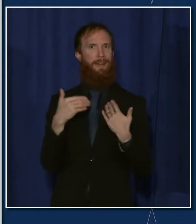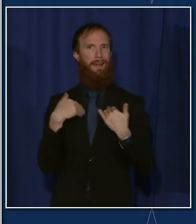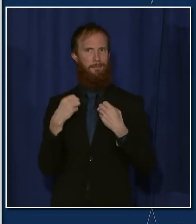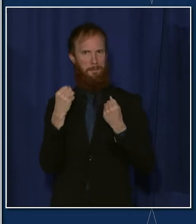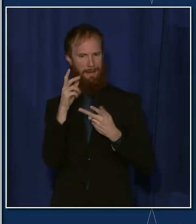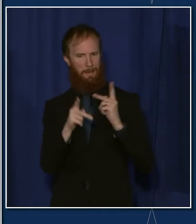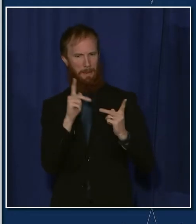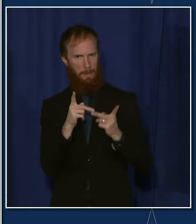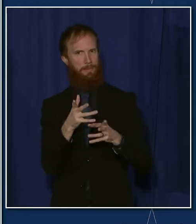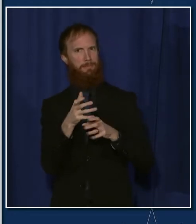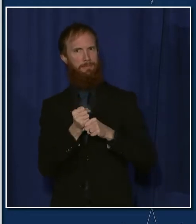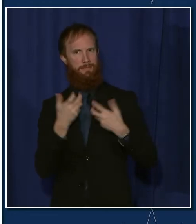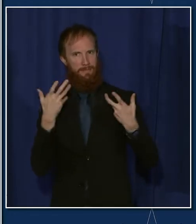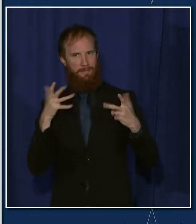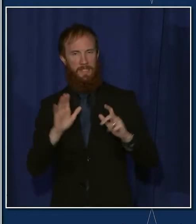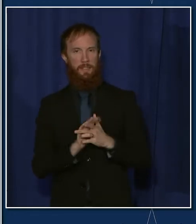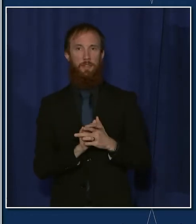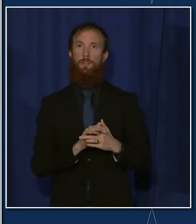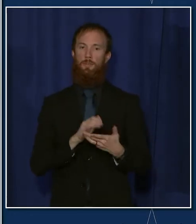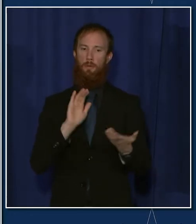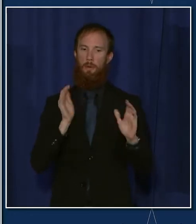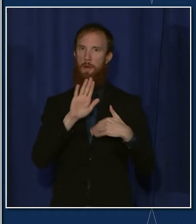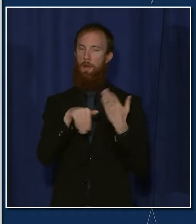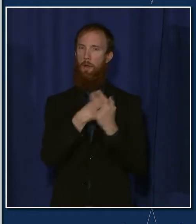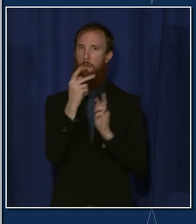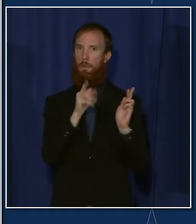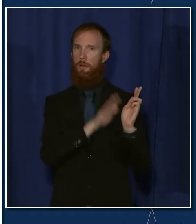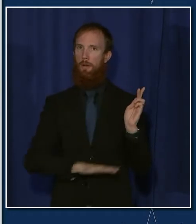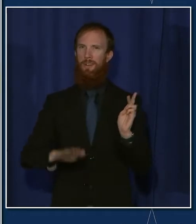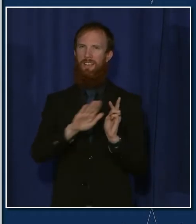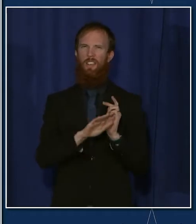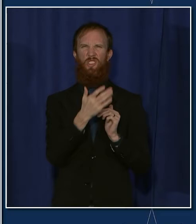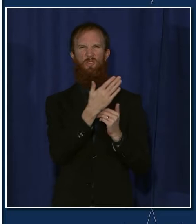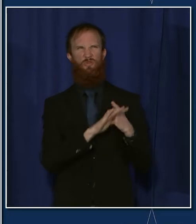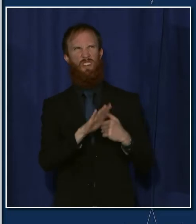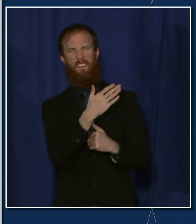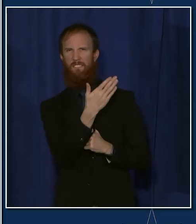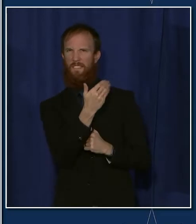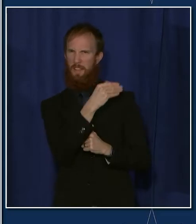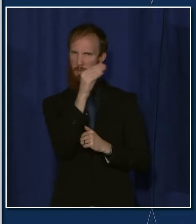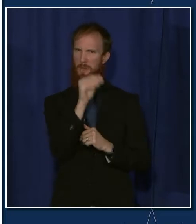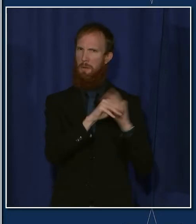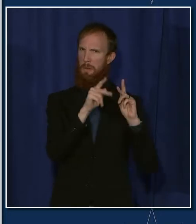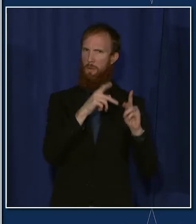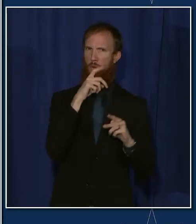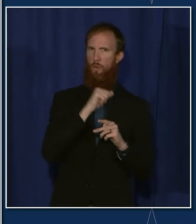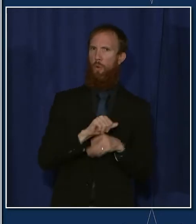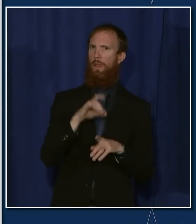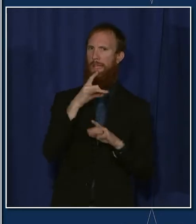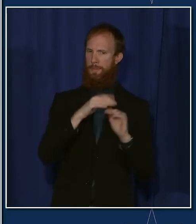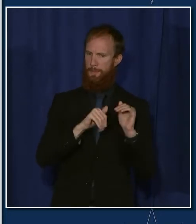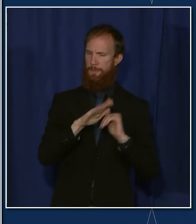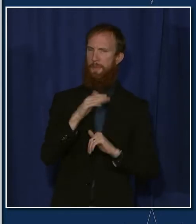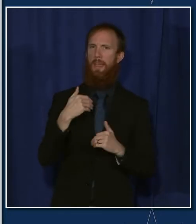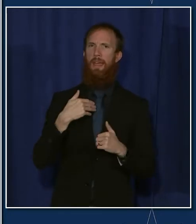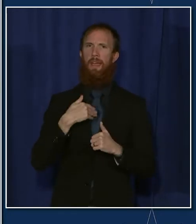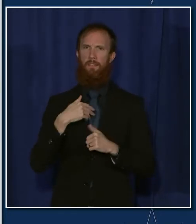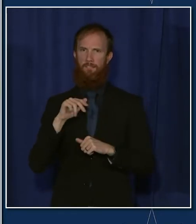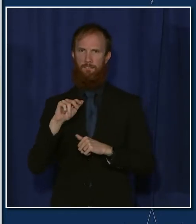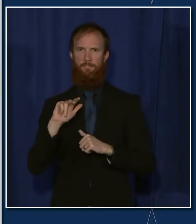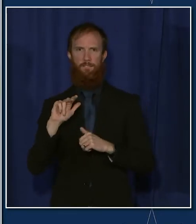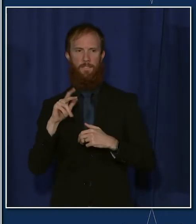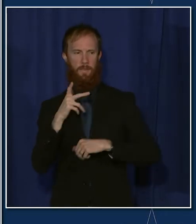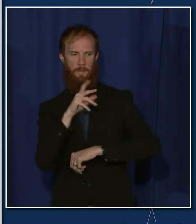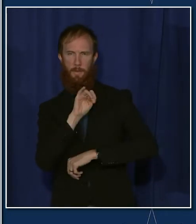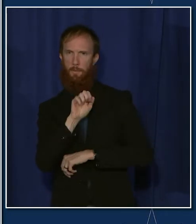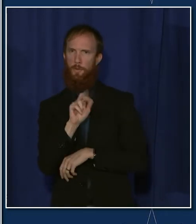So if you look at the whole population, about 15% over 18 have had a first dose of booster, about 23%